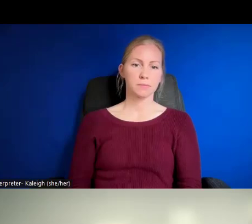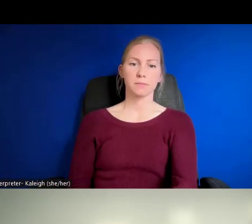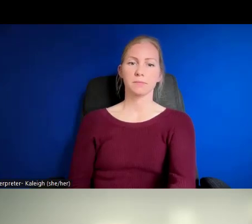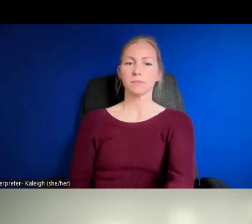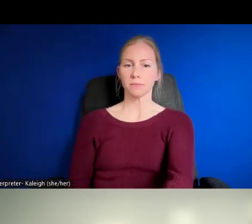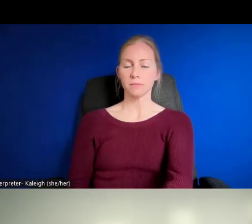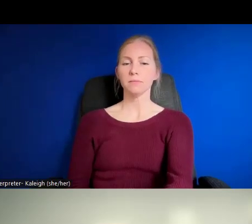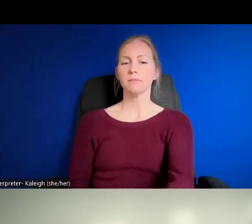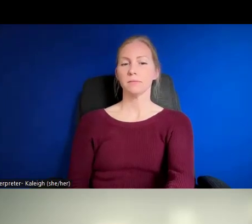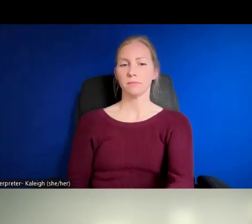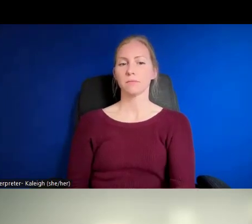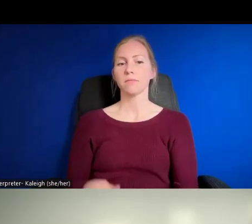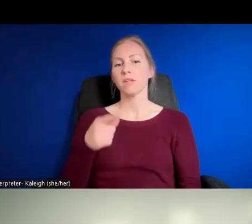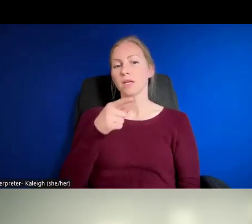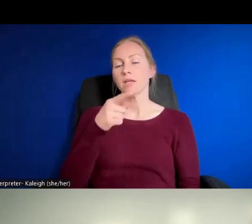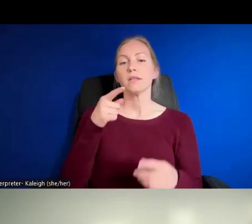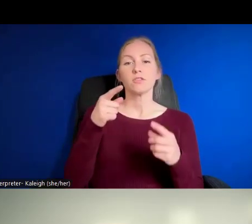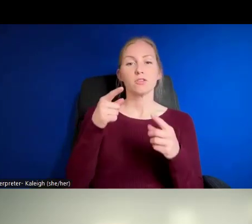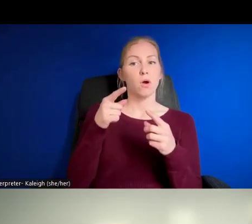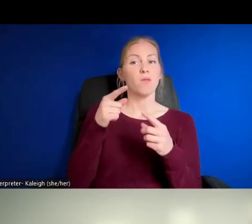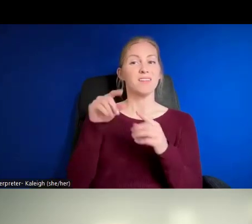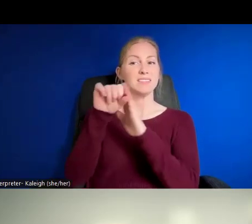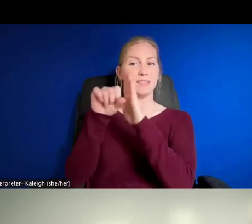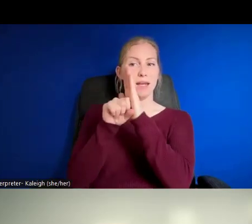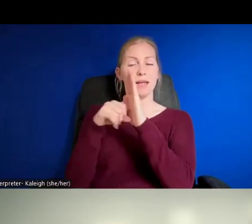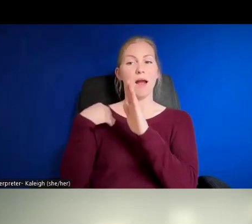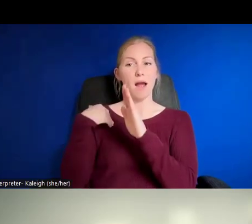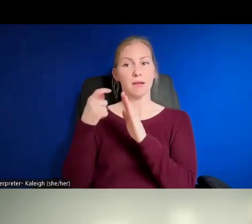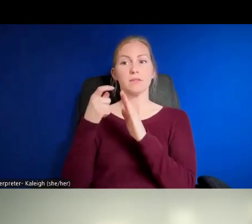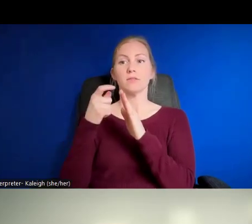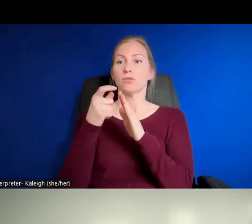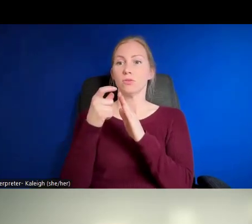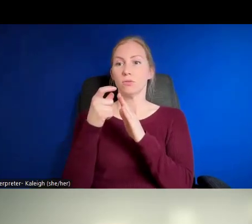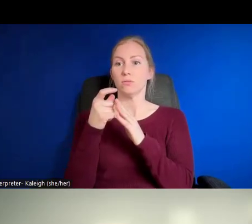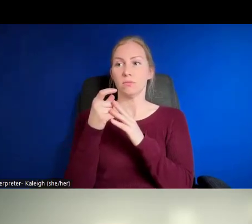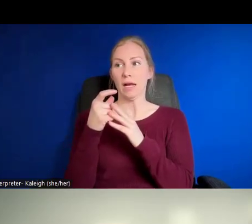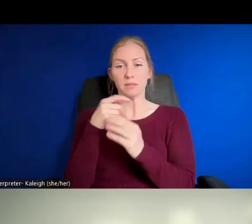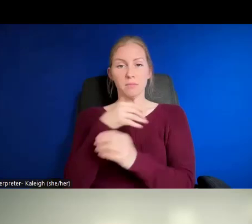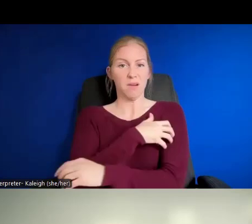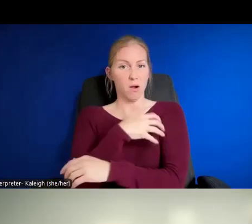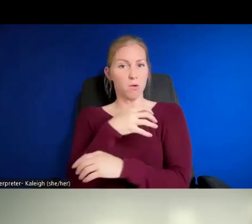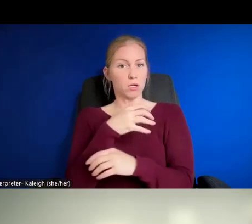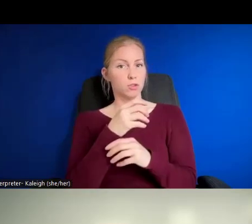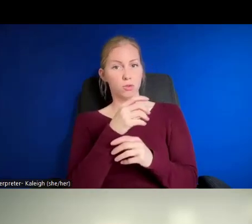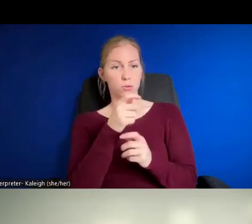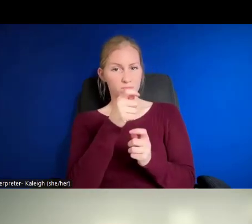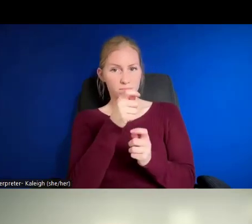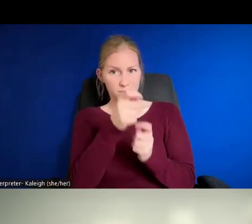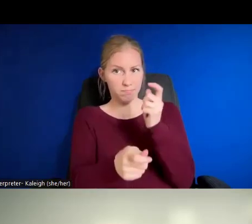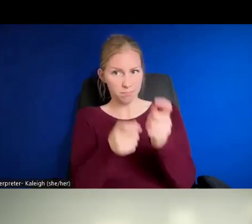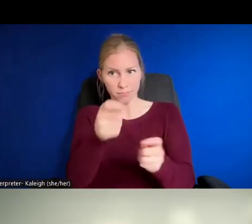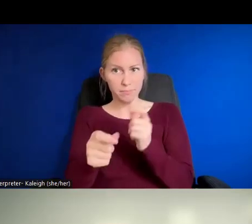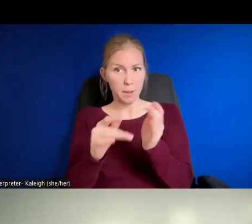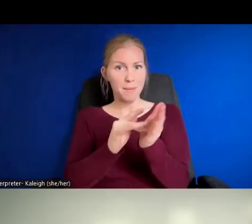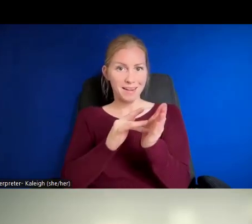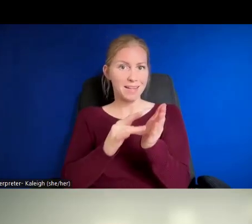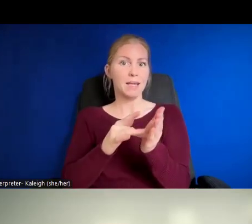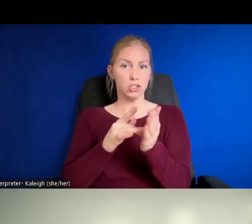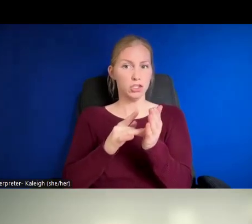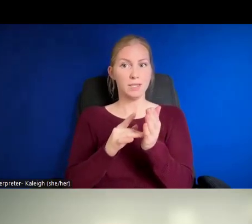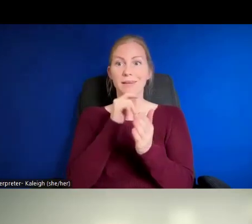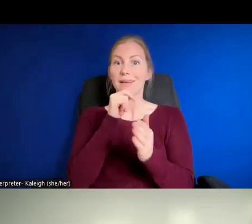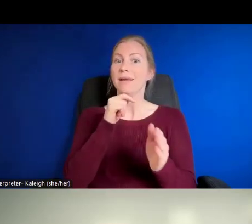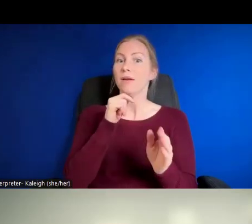power to administer medication involuntarily, essentially for the person's own good.